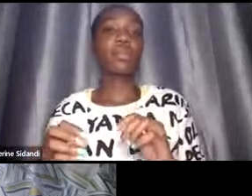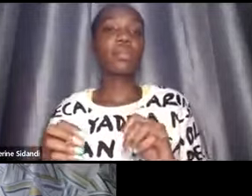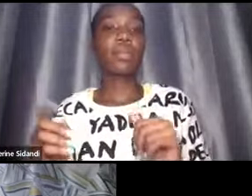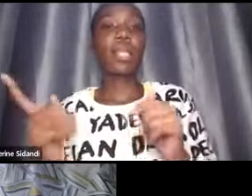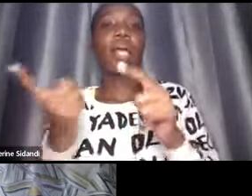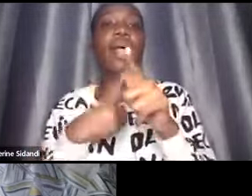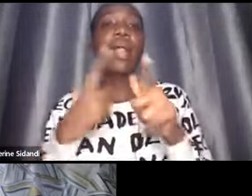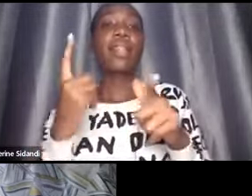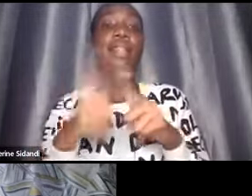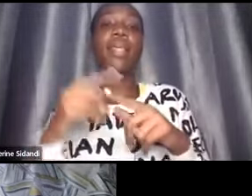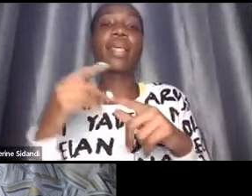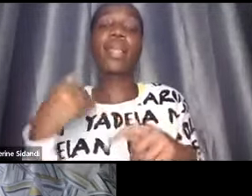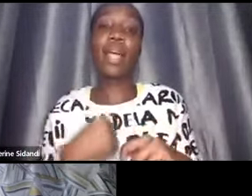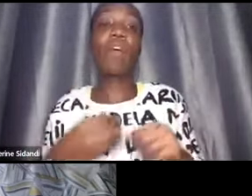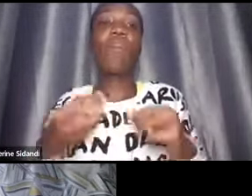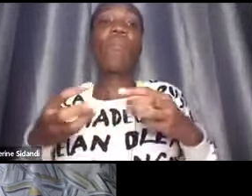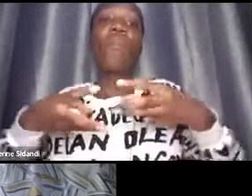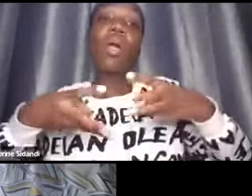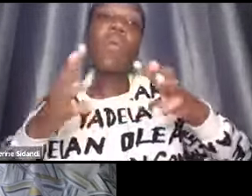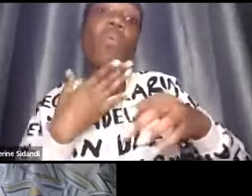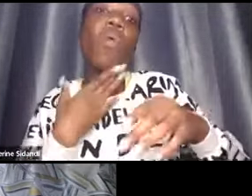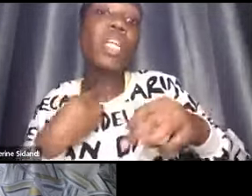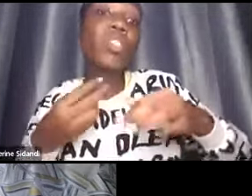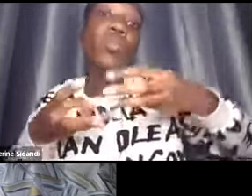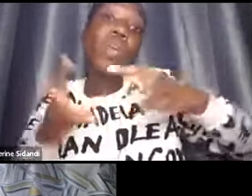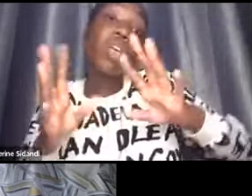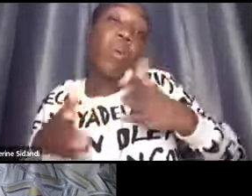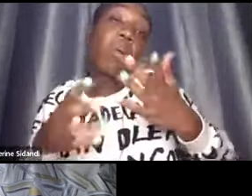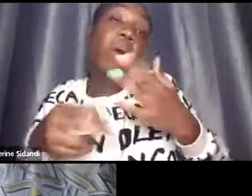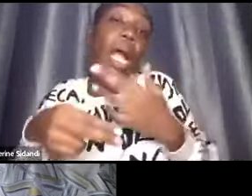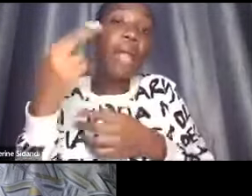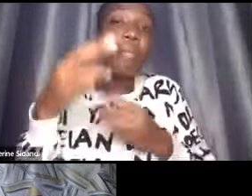their way on the highway. And that's the kind of